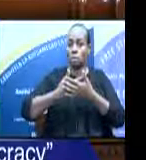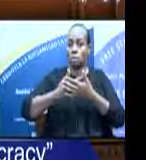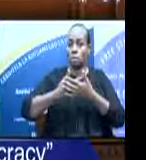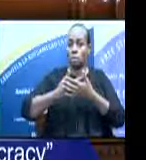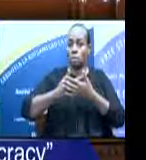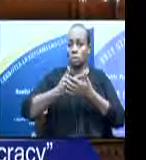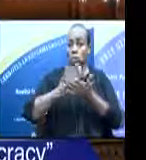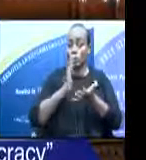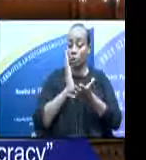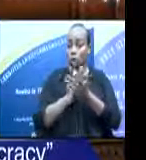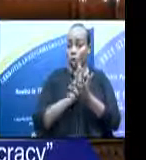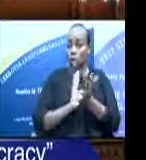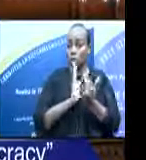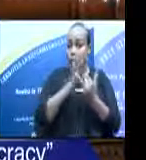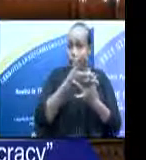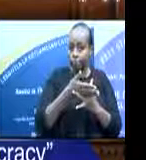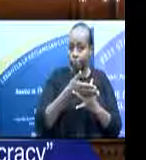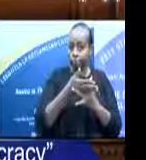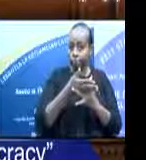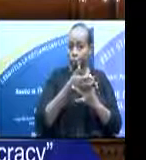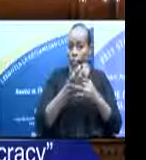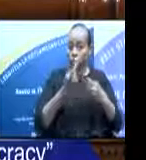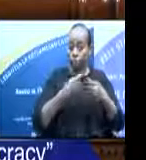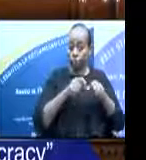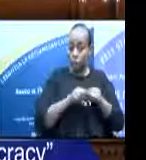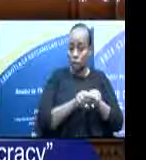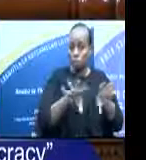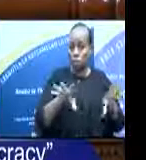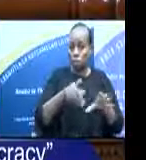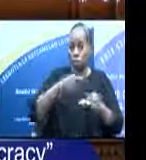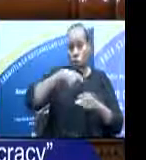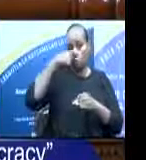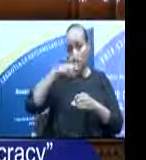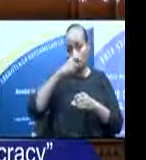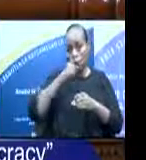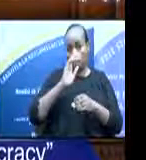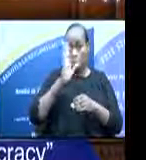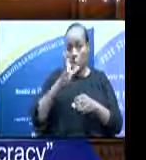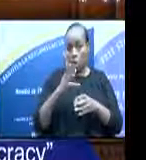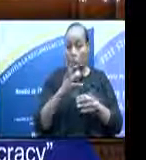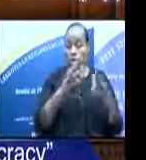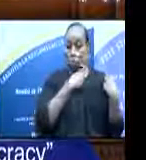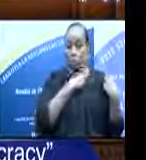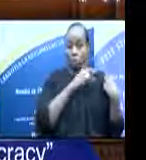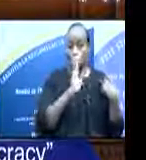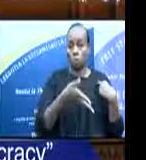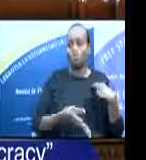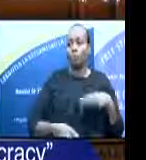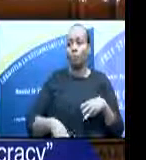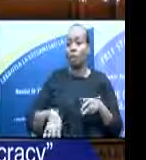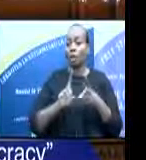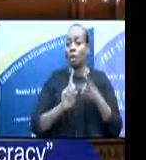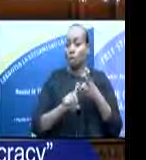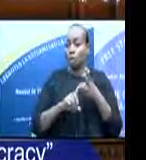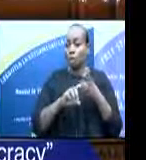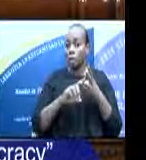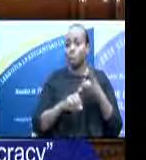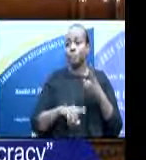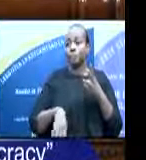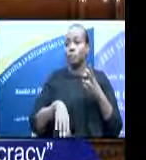decisively intervene in the production of distribution of medicine. Thirdly, Madam Speaker,